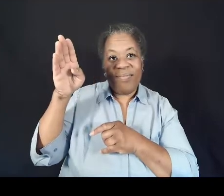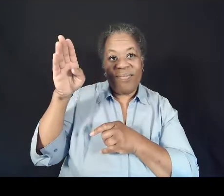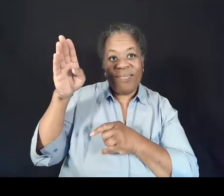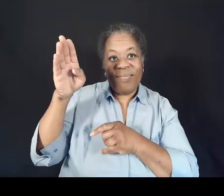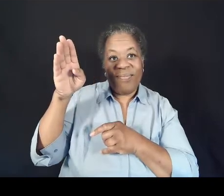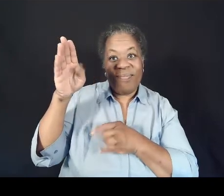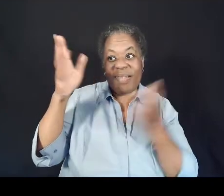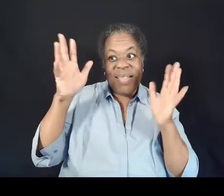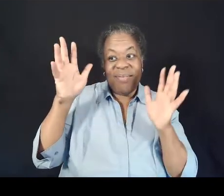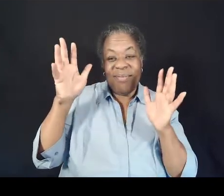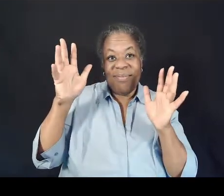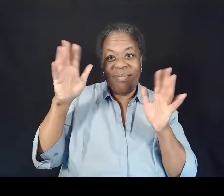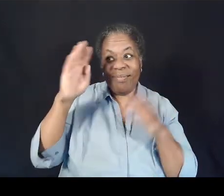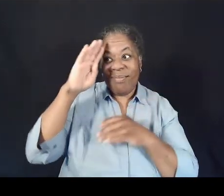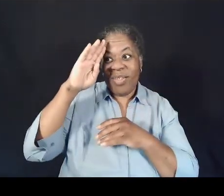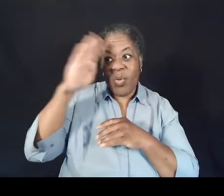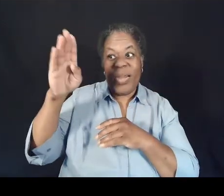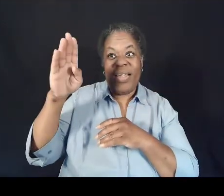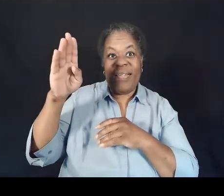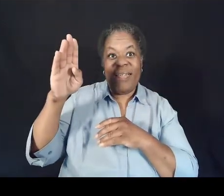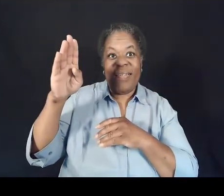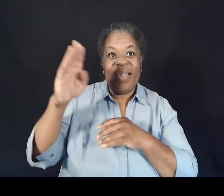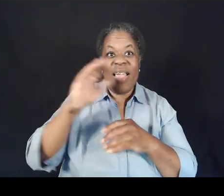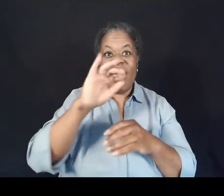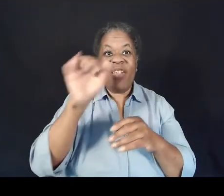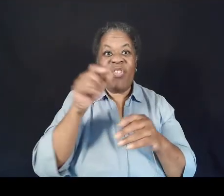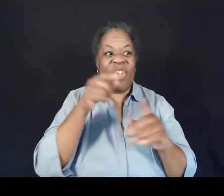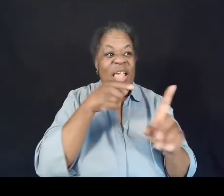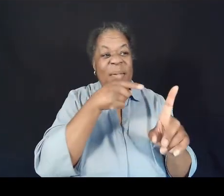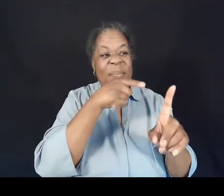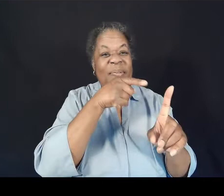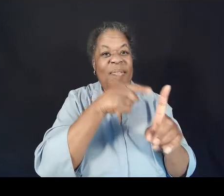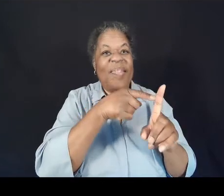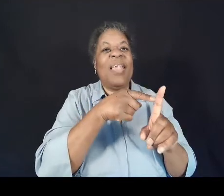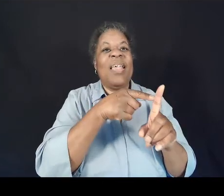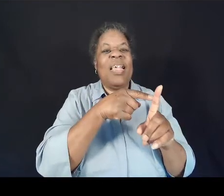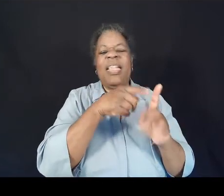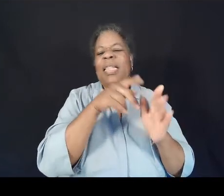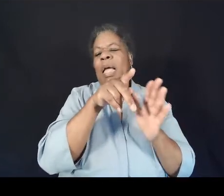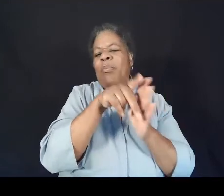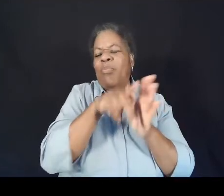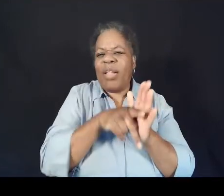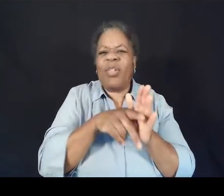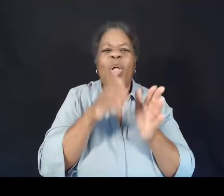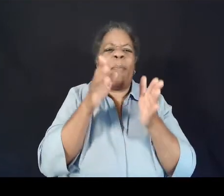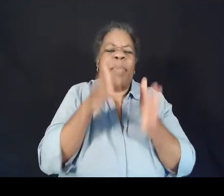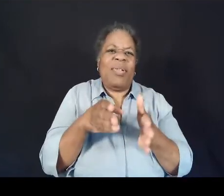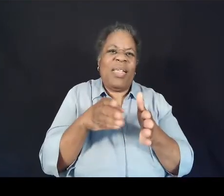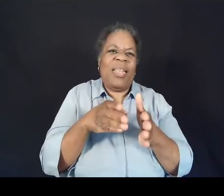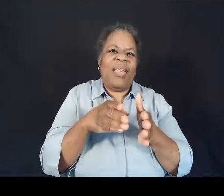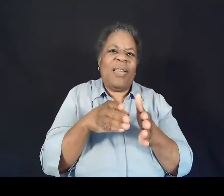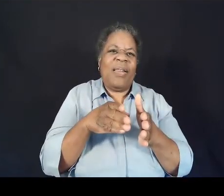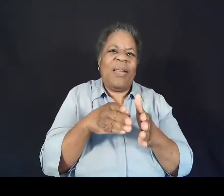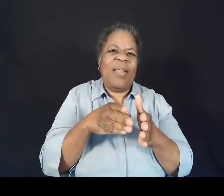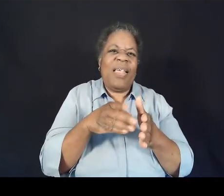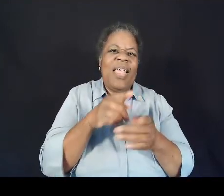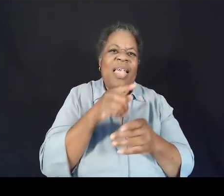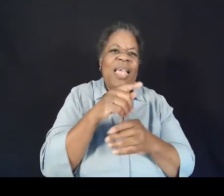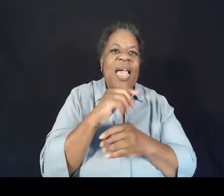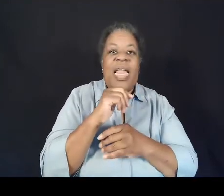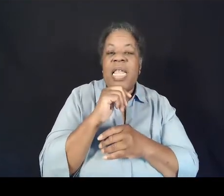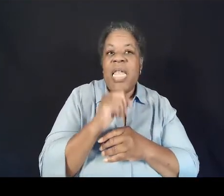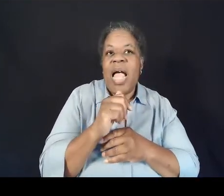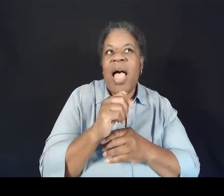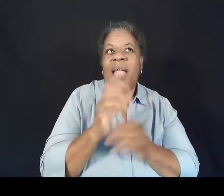We're going to find out that James is a pragmatist through and through. In other words, he's probably not the pastor you